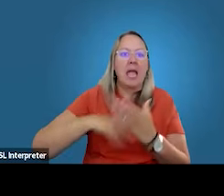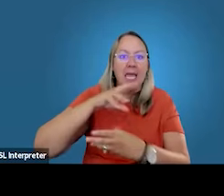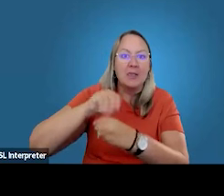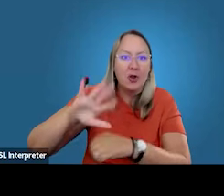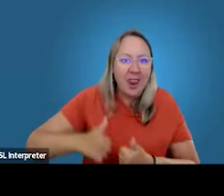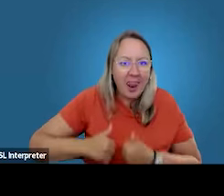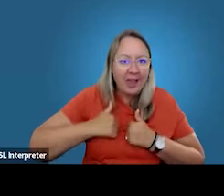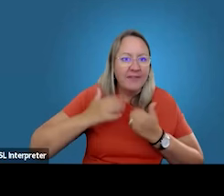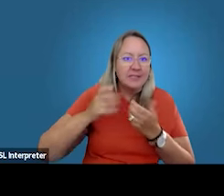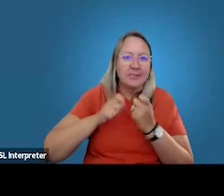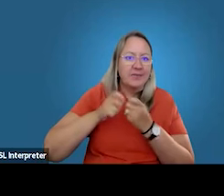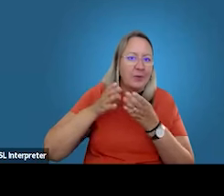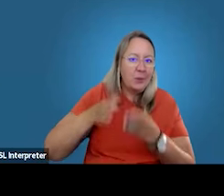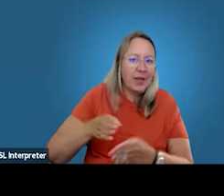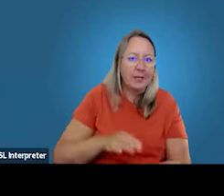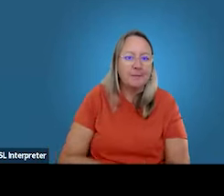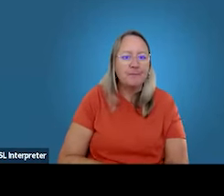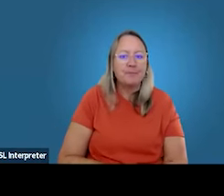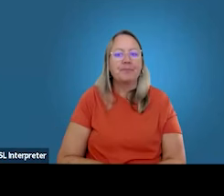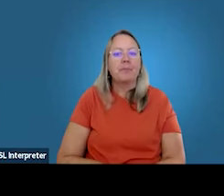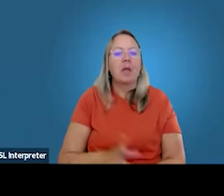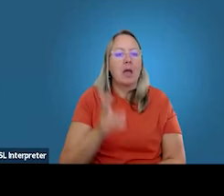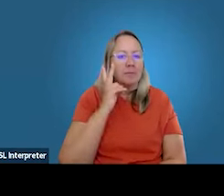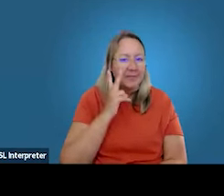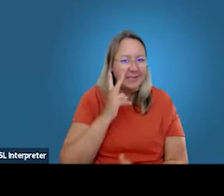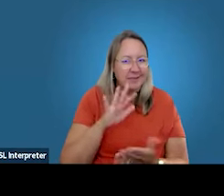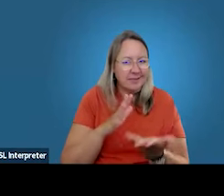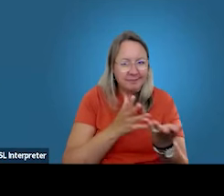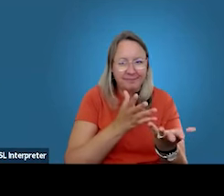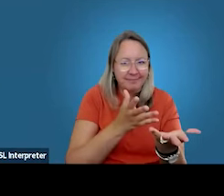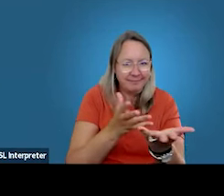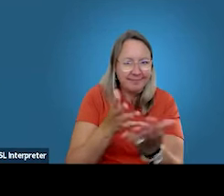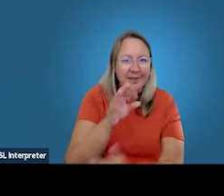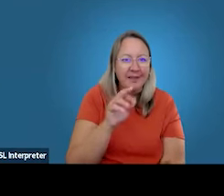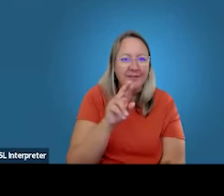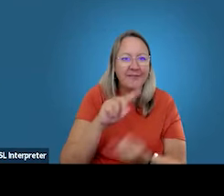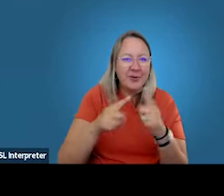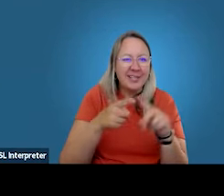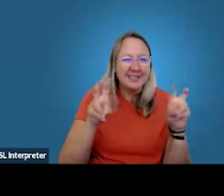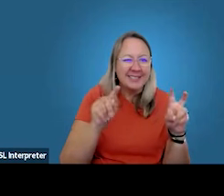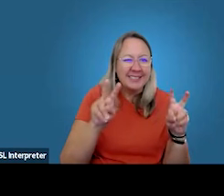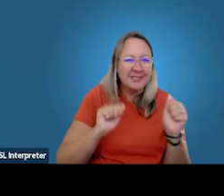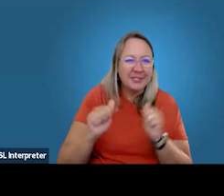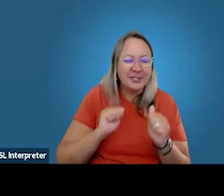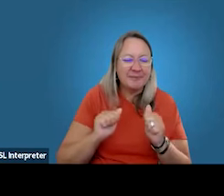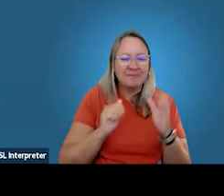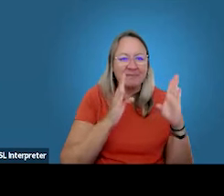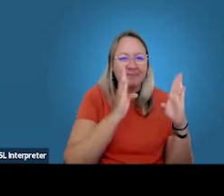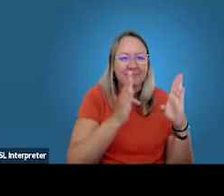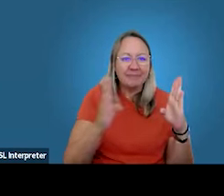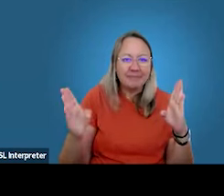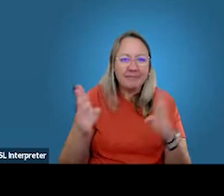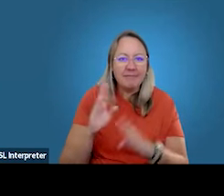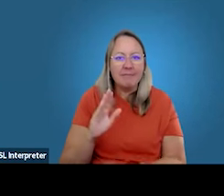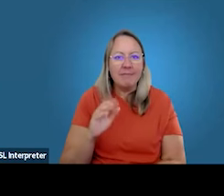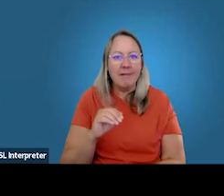like to use examples that everyone has seen. So it's very important that it is globally relevant. And we found